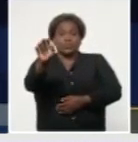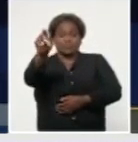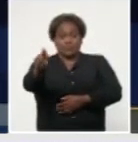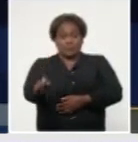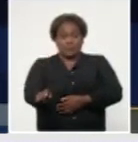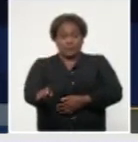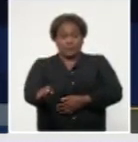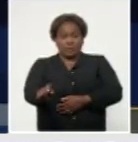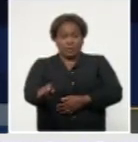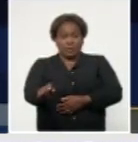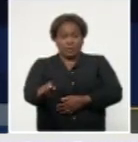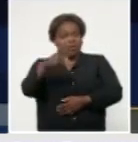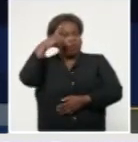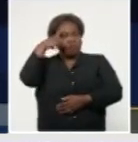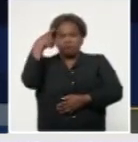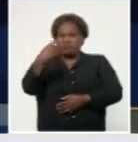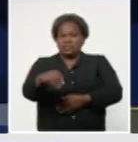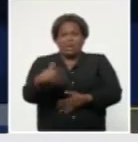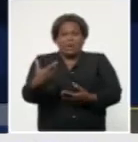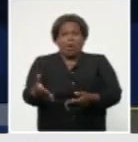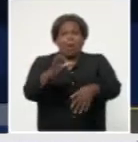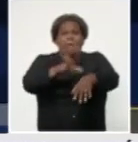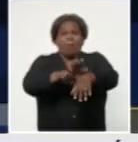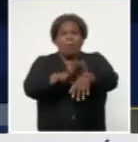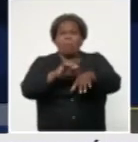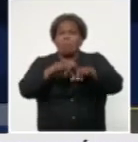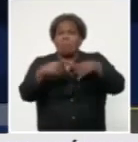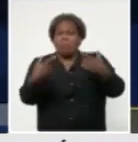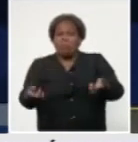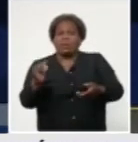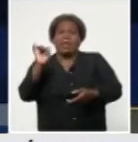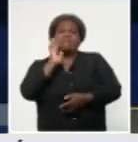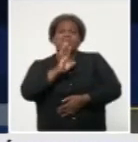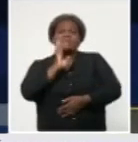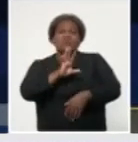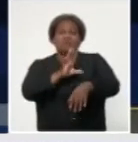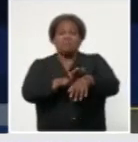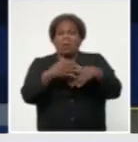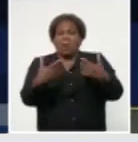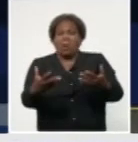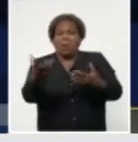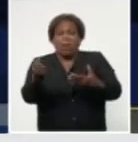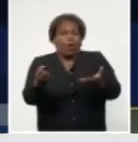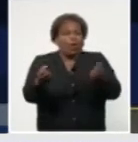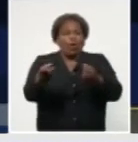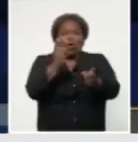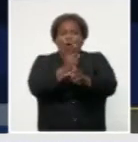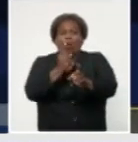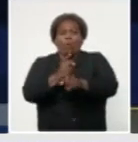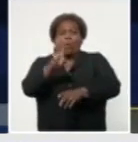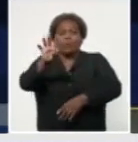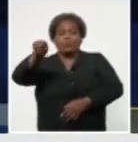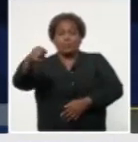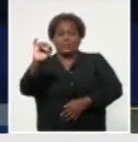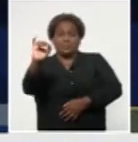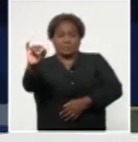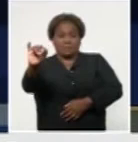During the pandemic, the source of infection has not been determined in 108 patients,